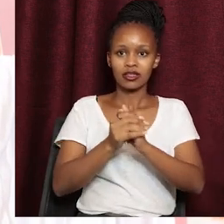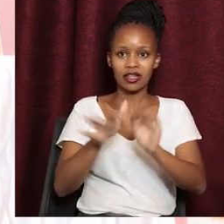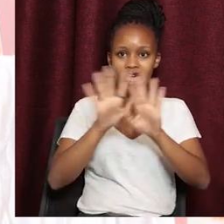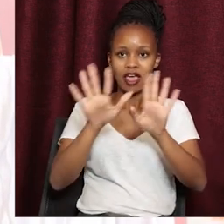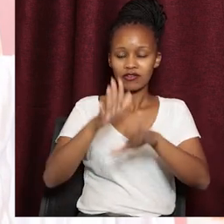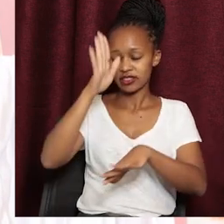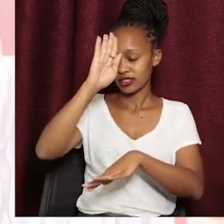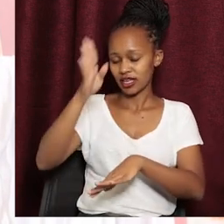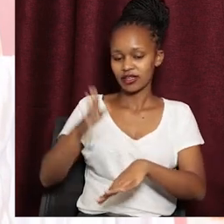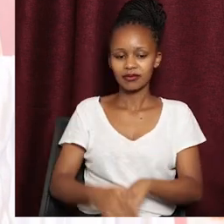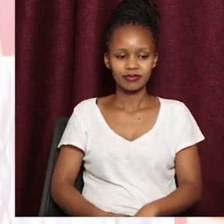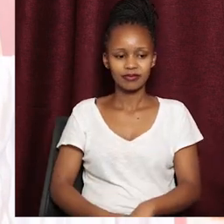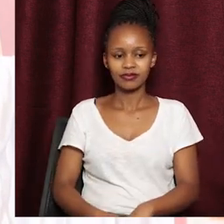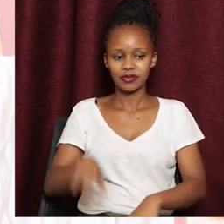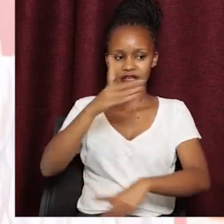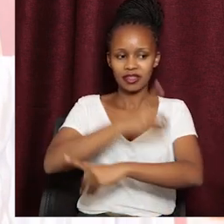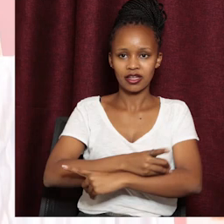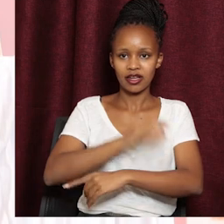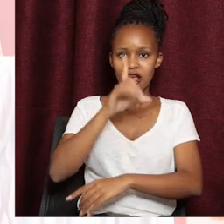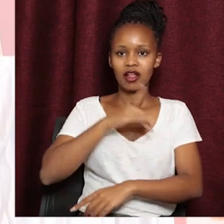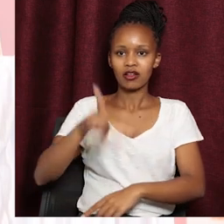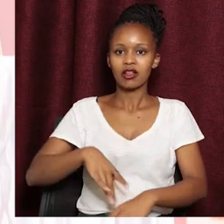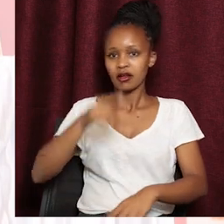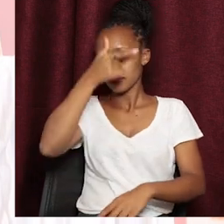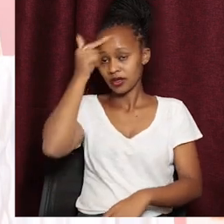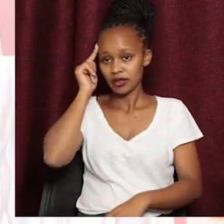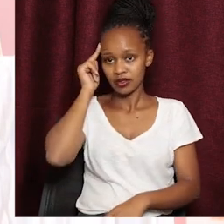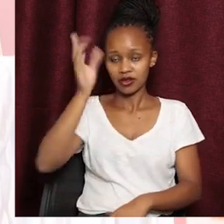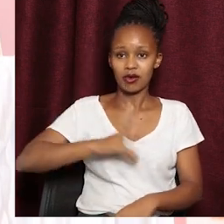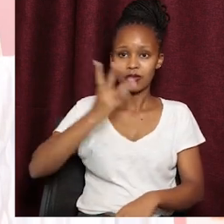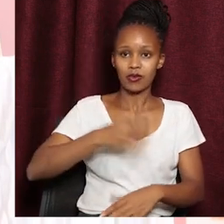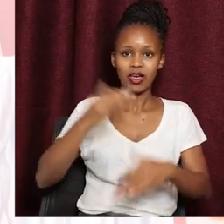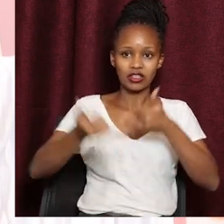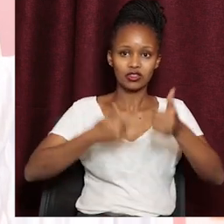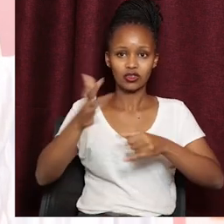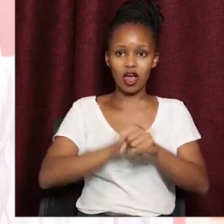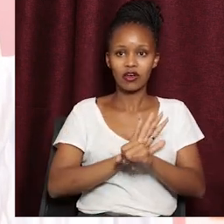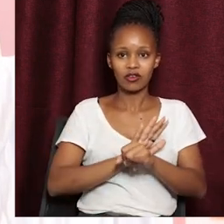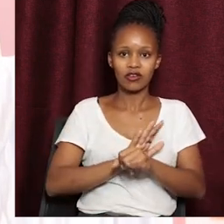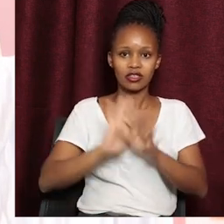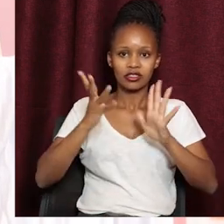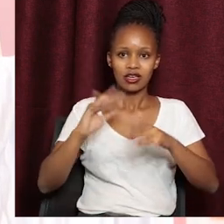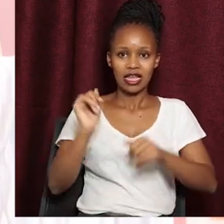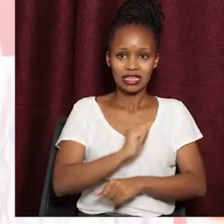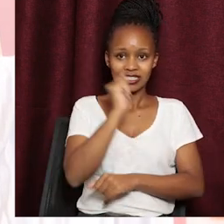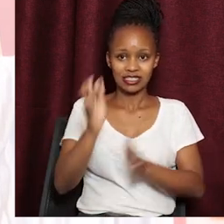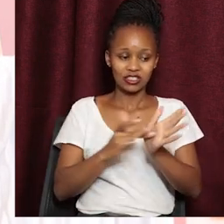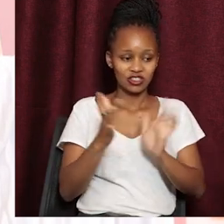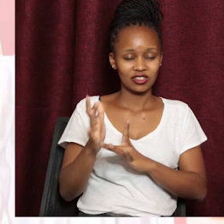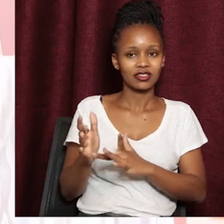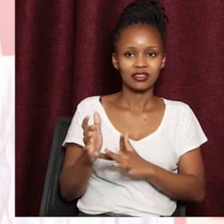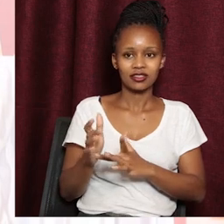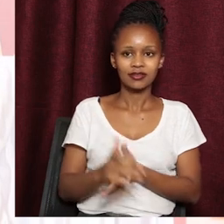every Sunday, the day of the Lord, because we joyfully celebrate the resurrection of